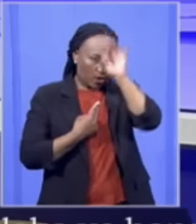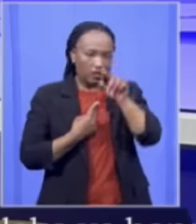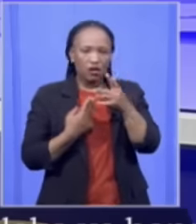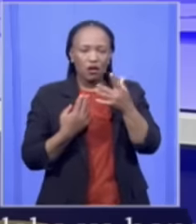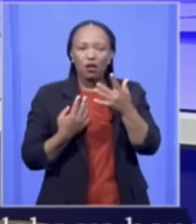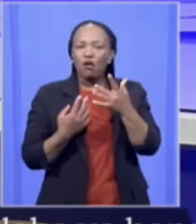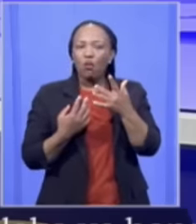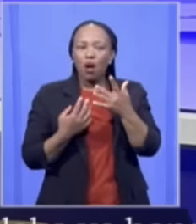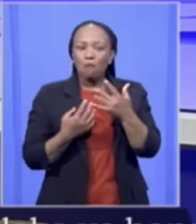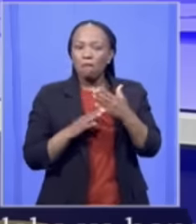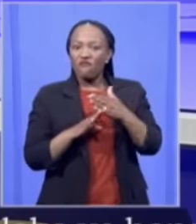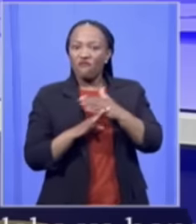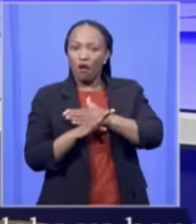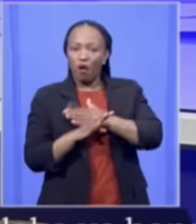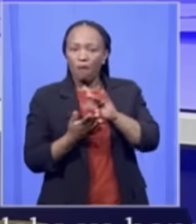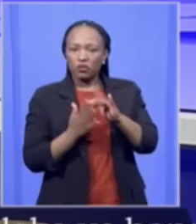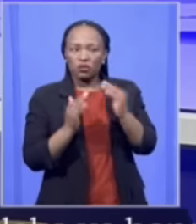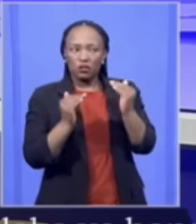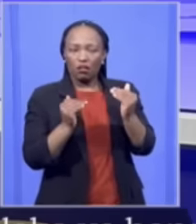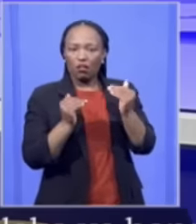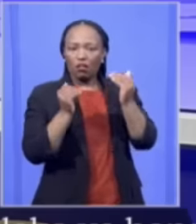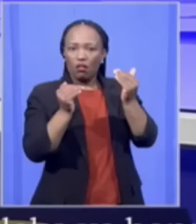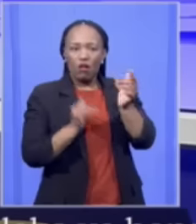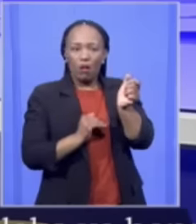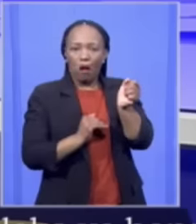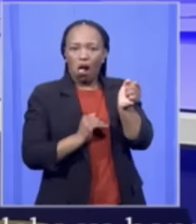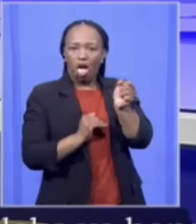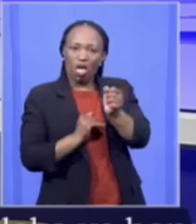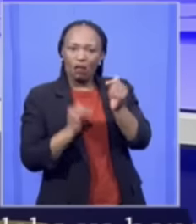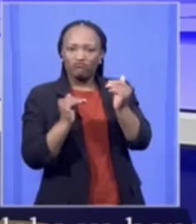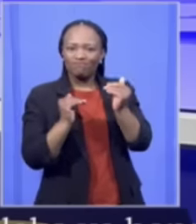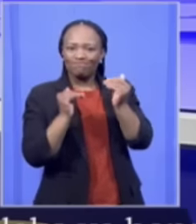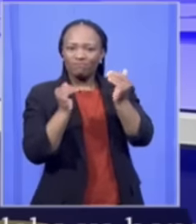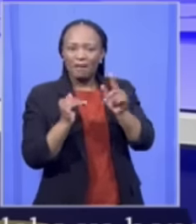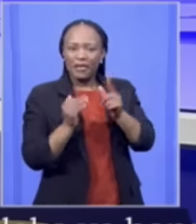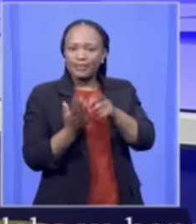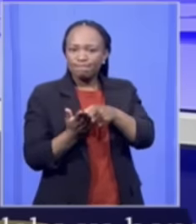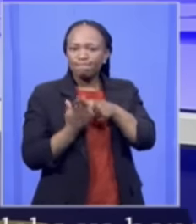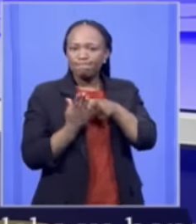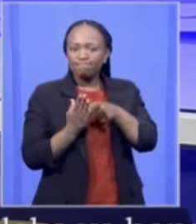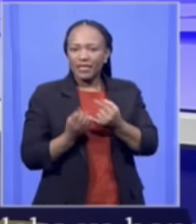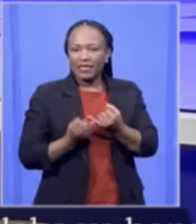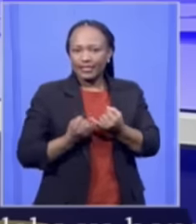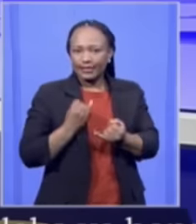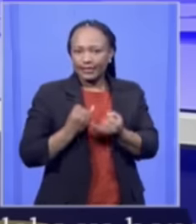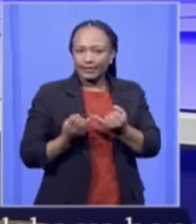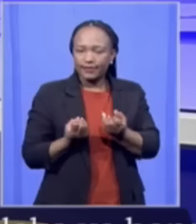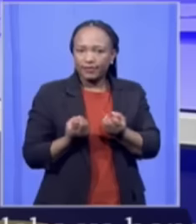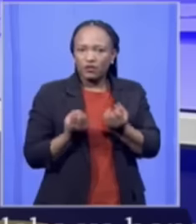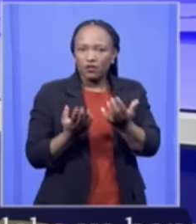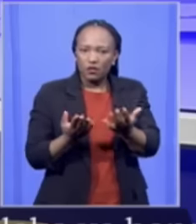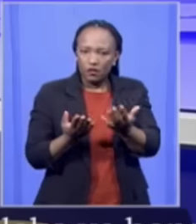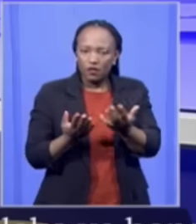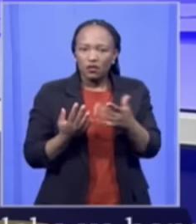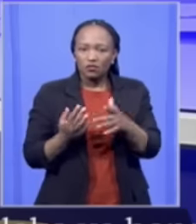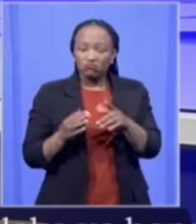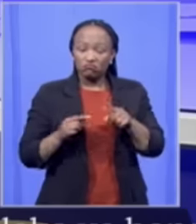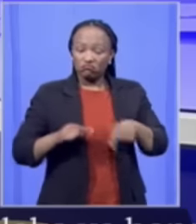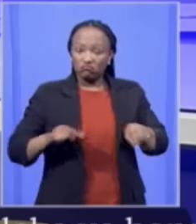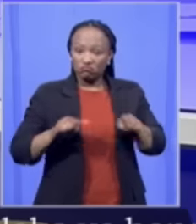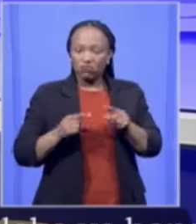thobalano pele bangwe ba thapiwa mo maemong a kwa godimo mo sepodising. Mokgatlho no gwantetse kwa dikantorong tsa mokomishenara wa